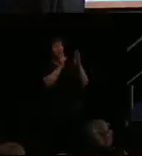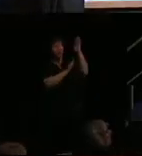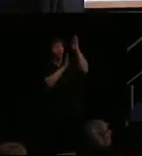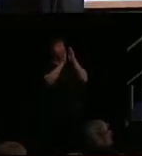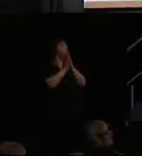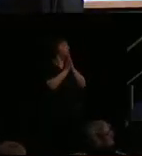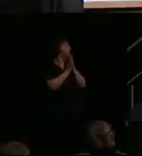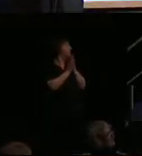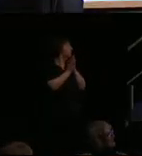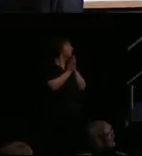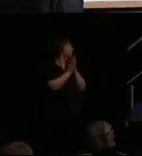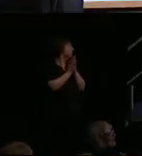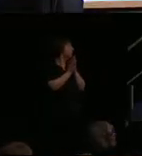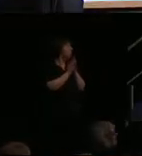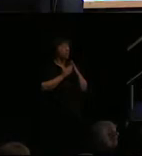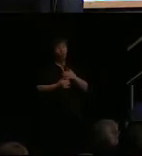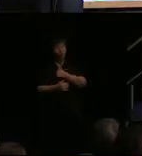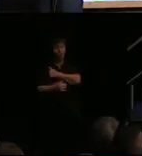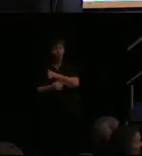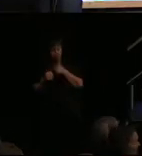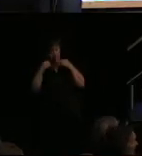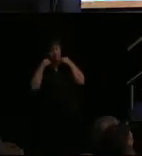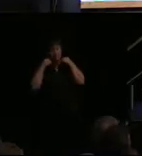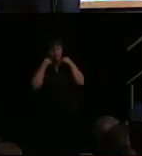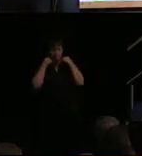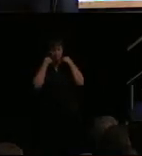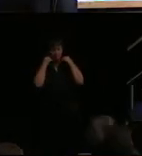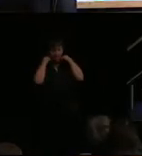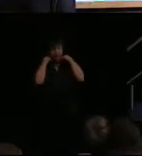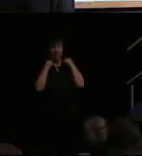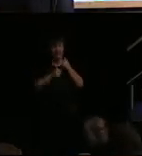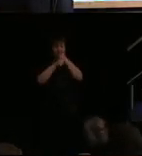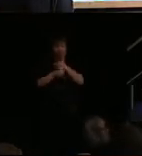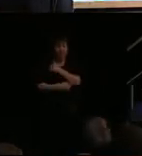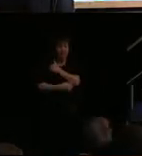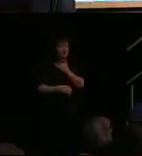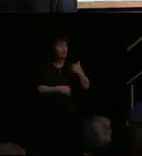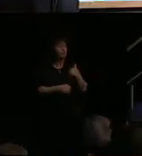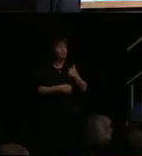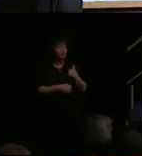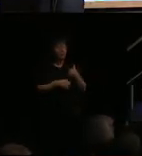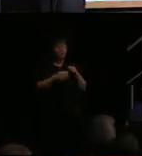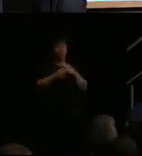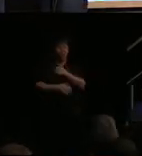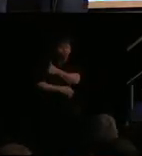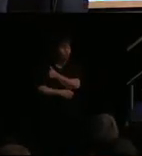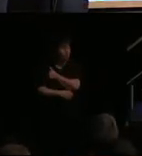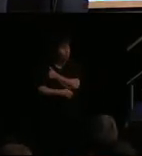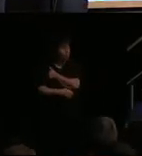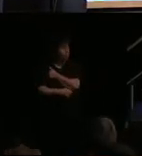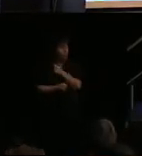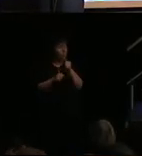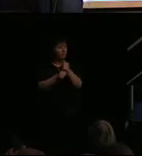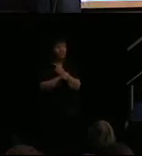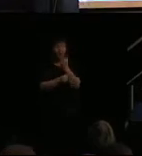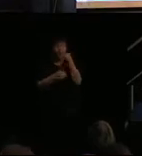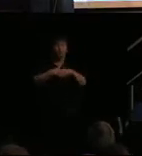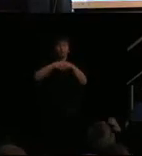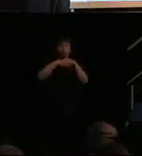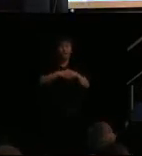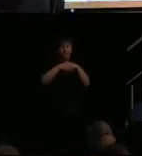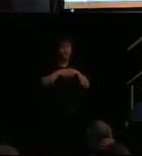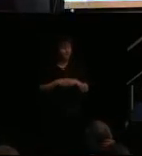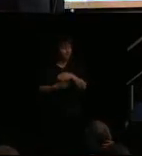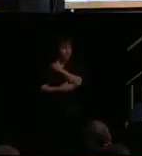just remind you, I really hope that you have lots of fun in church this morning. I really hope that you make some new friends